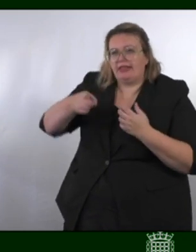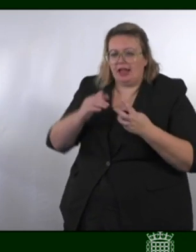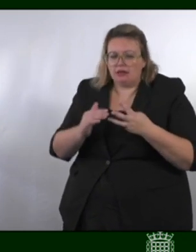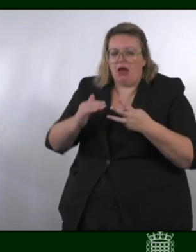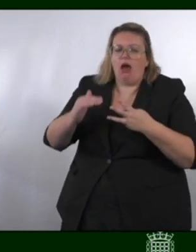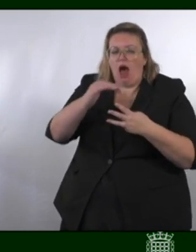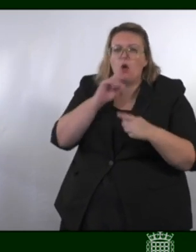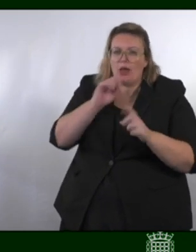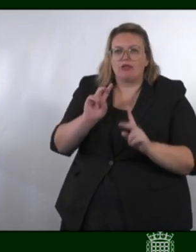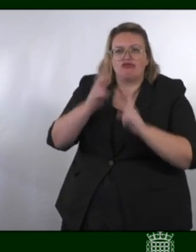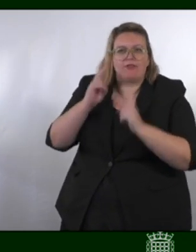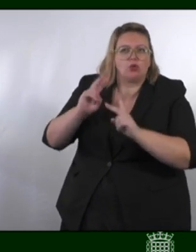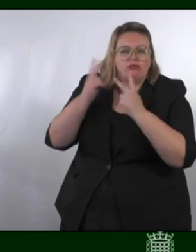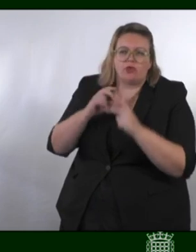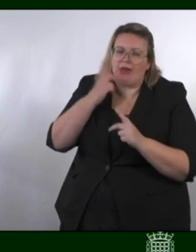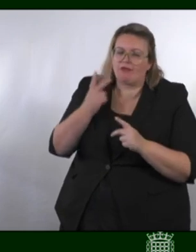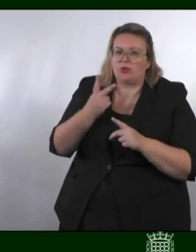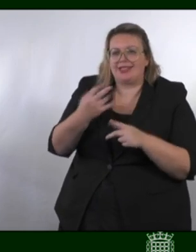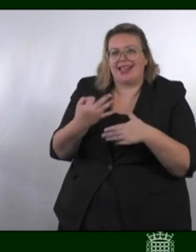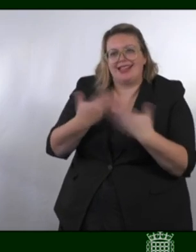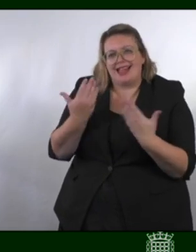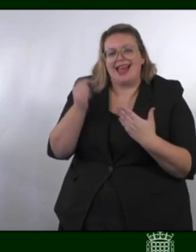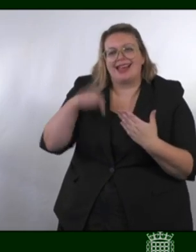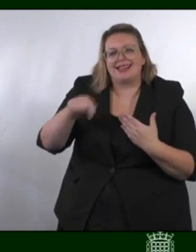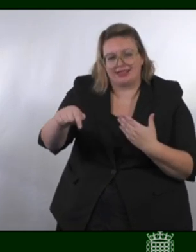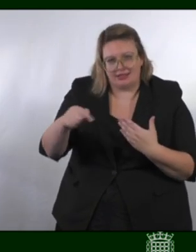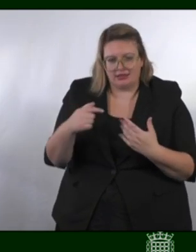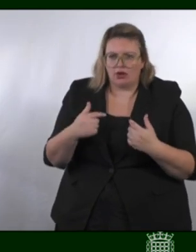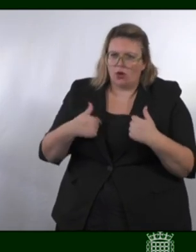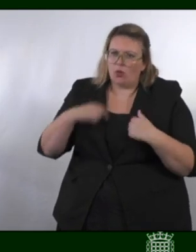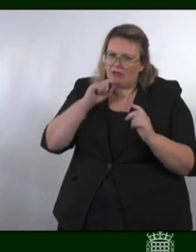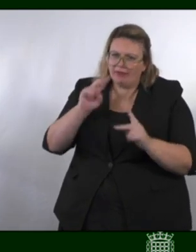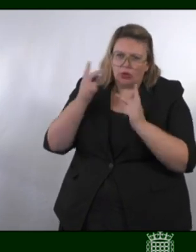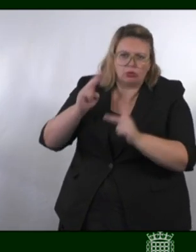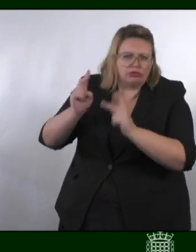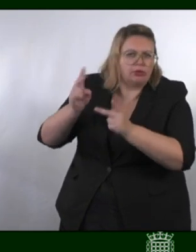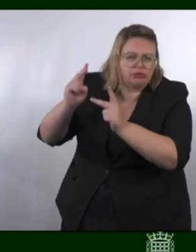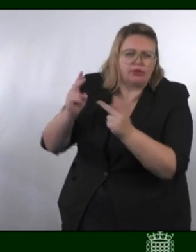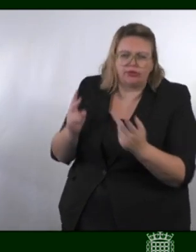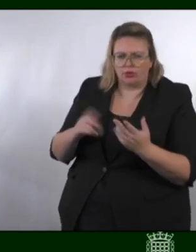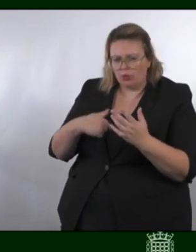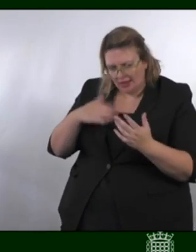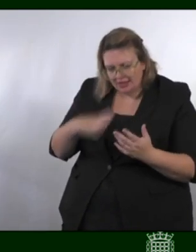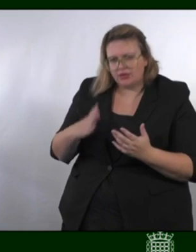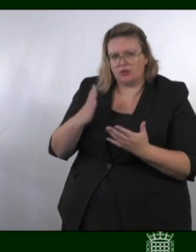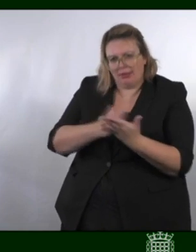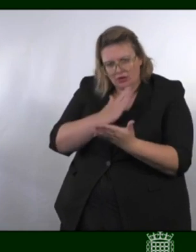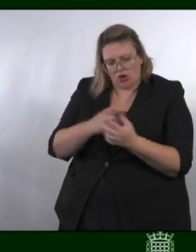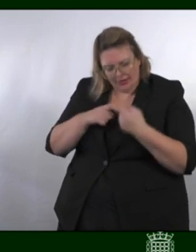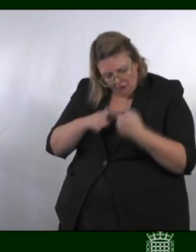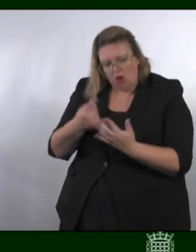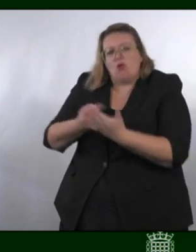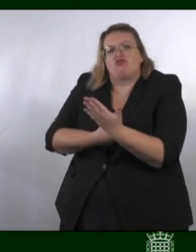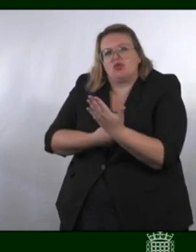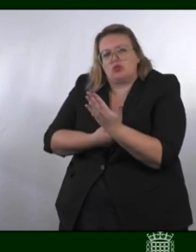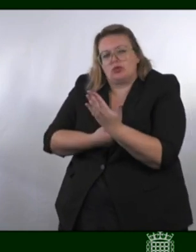and the restrictions, as I told the right honourable gentleman, are reviewed every 28 days. The way to get through it is exactly as he says,